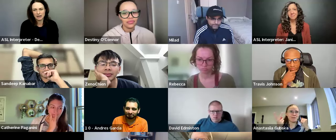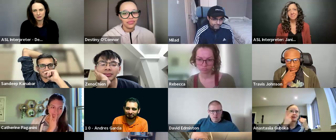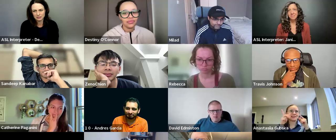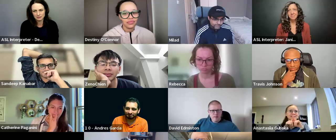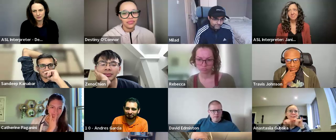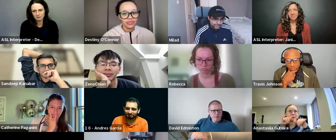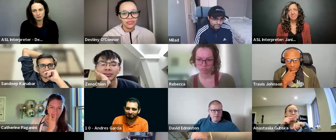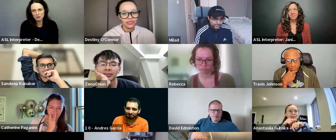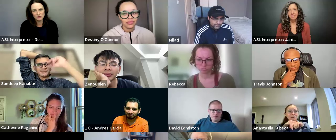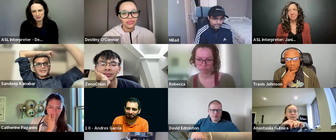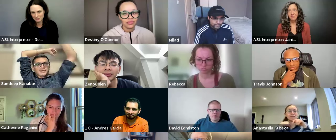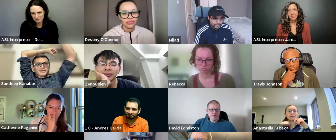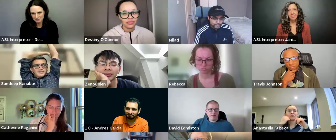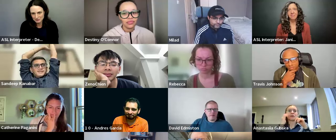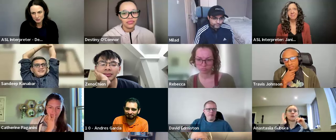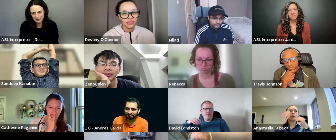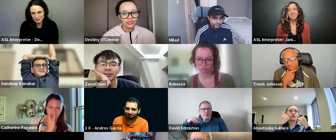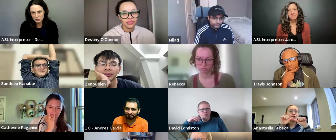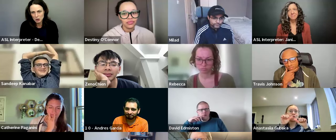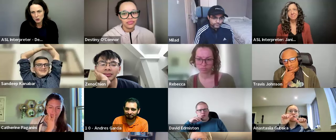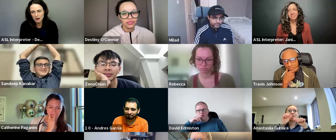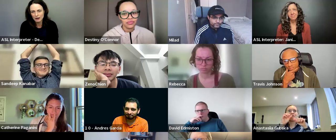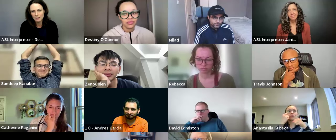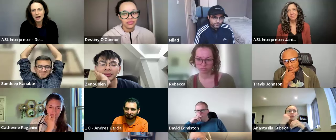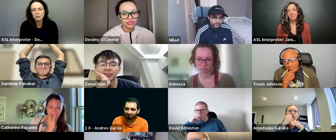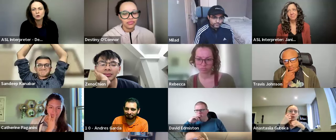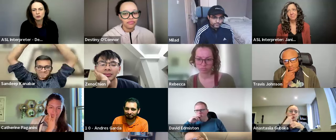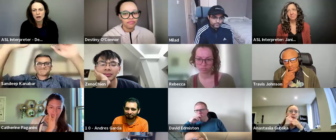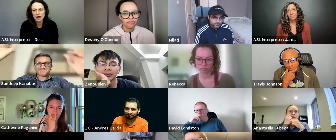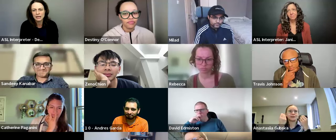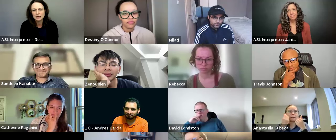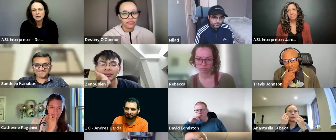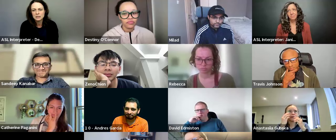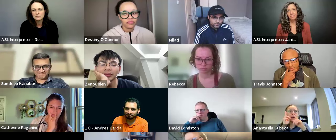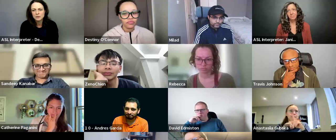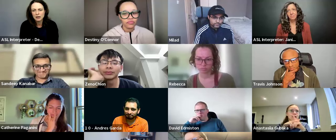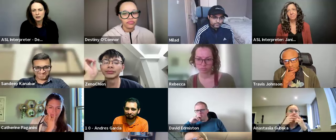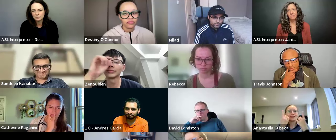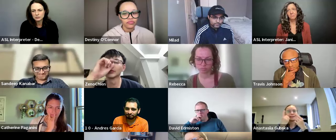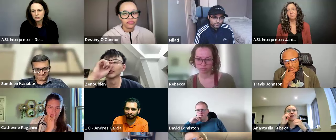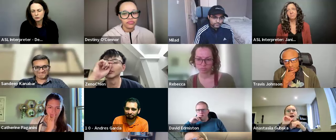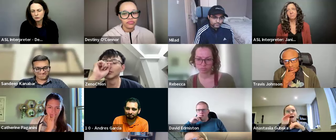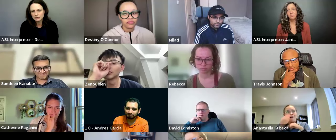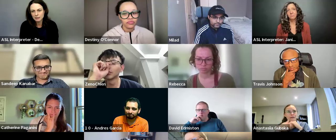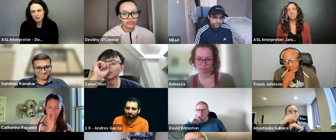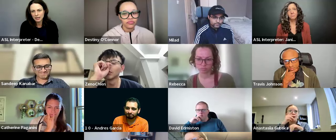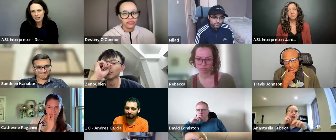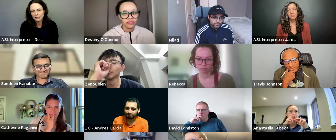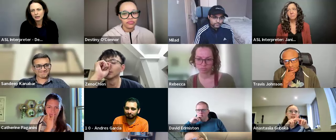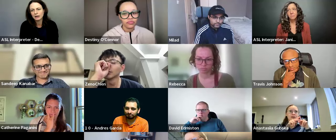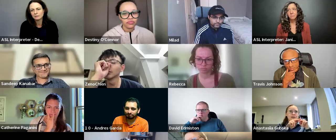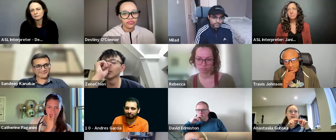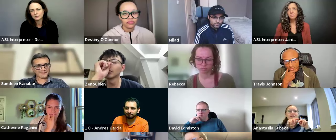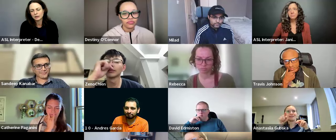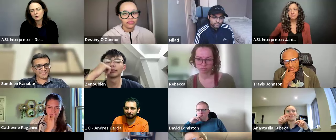think about both at the same time, to be honest. So I will try to get